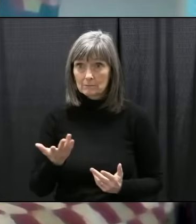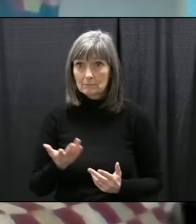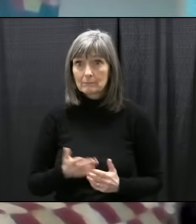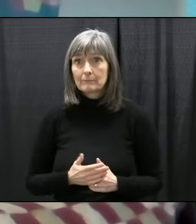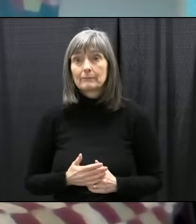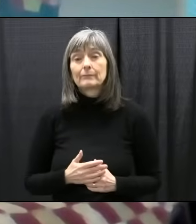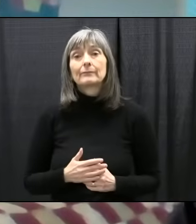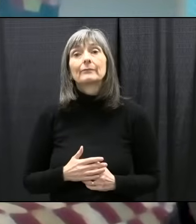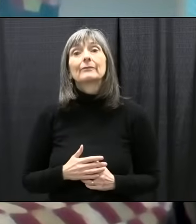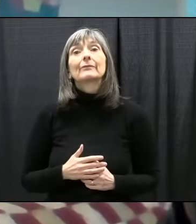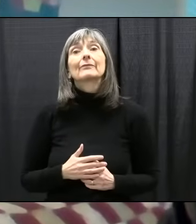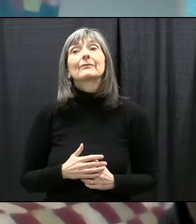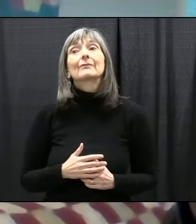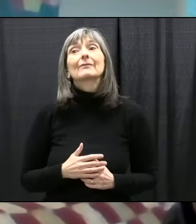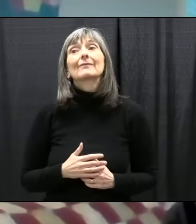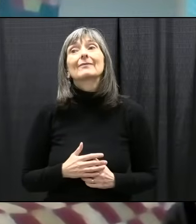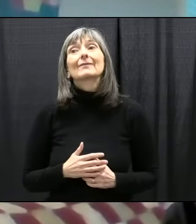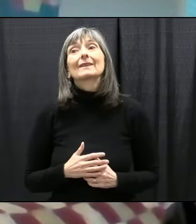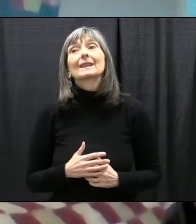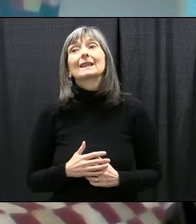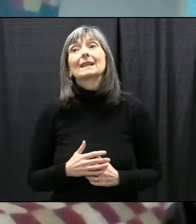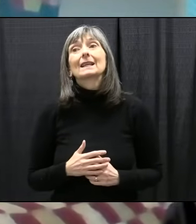I think that's